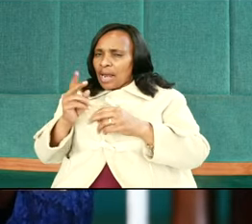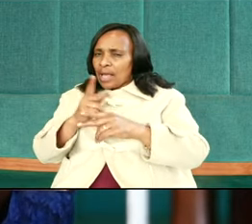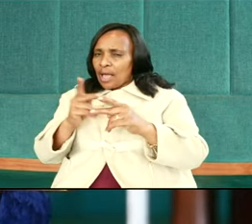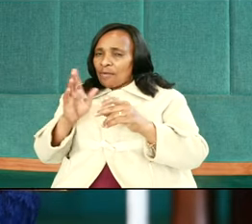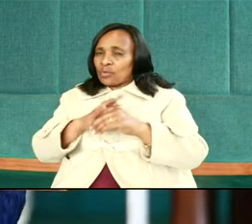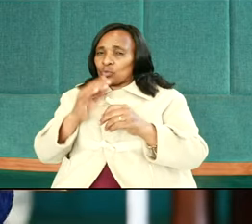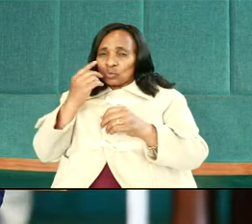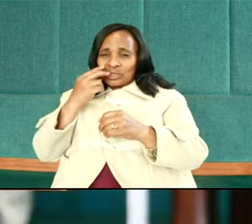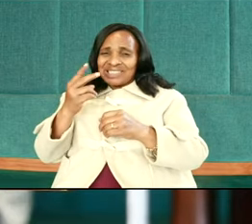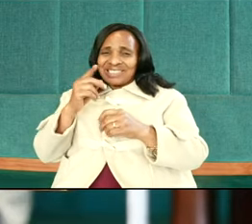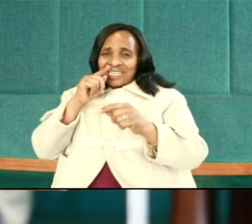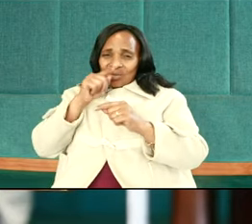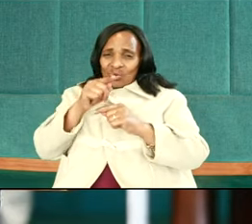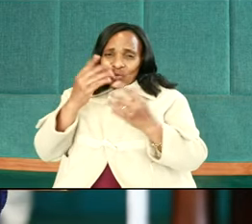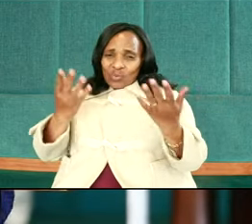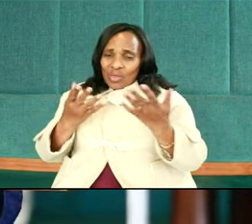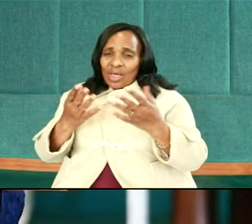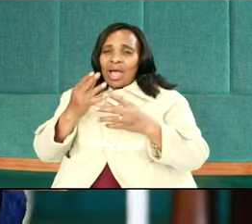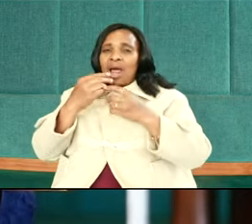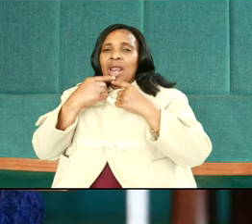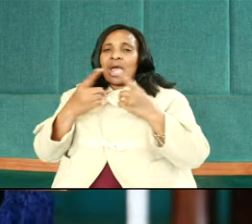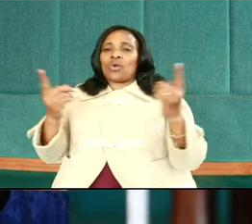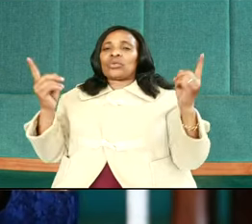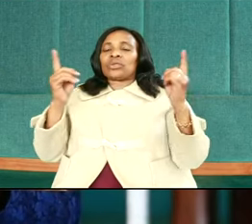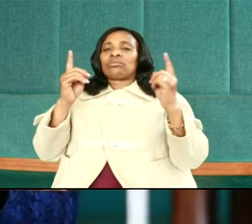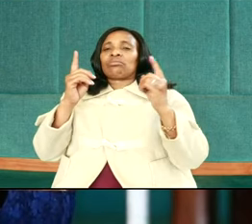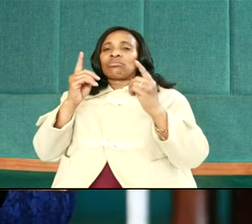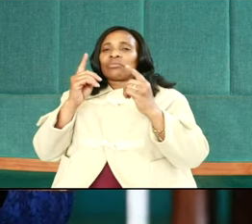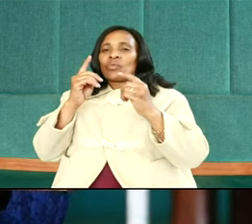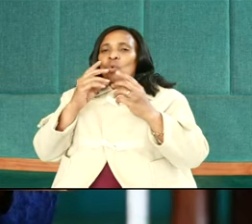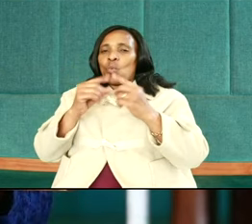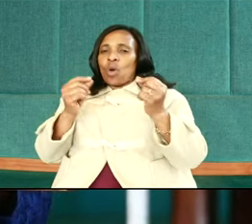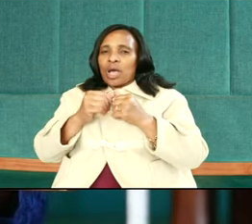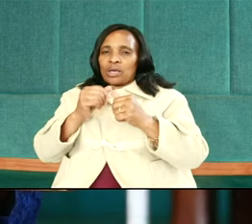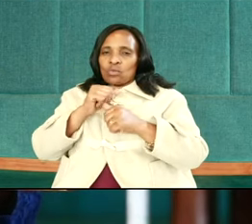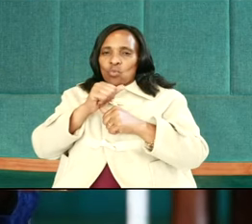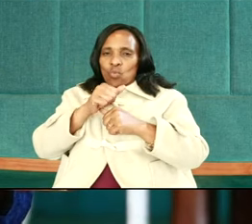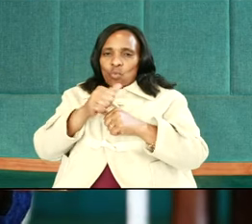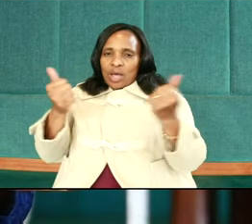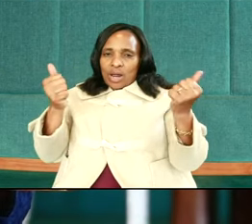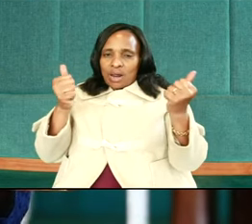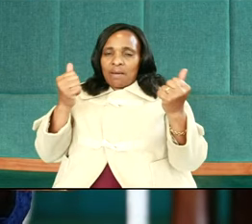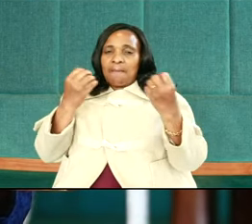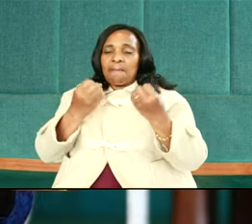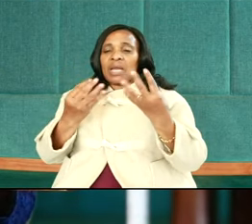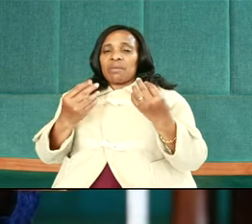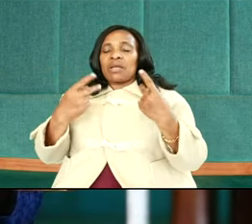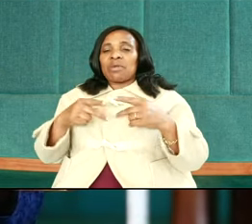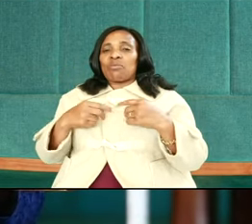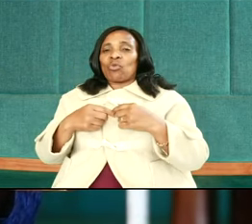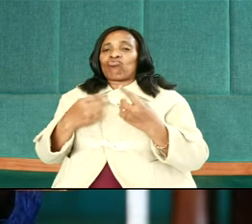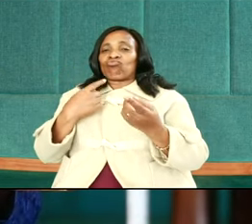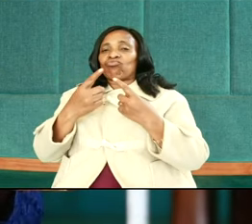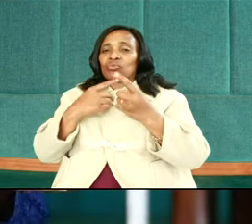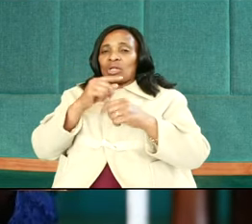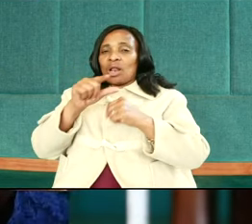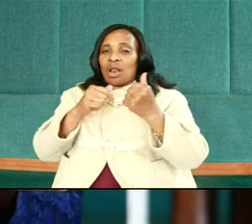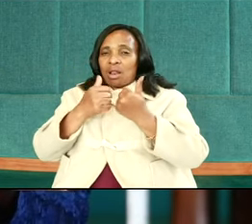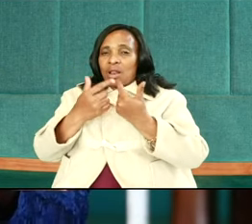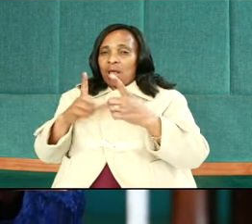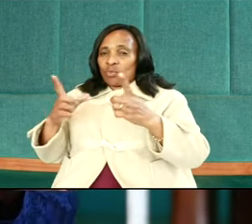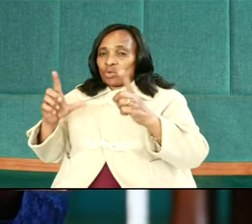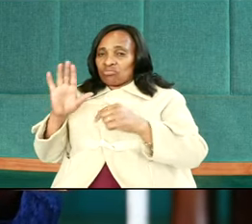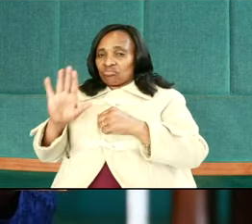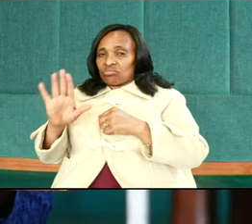the dot is in order to know how to pronounce the word correctly. Not many people speak Sanskrit. It is usually